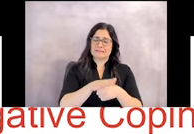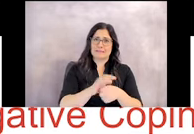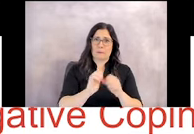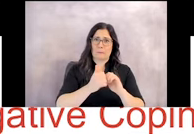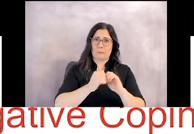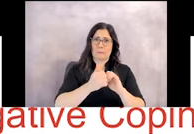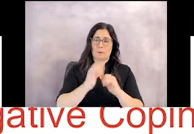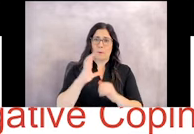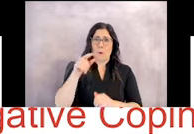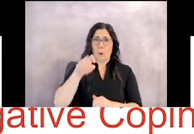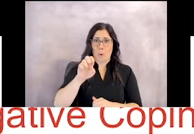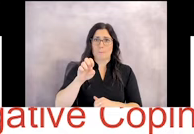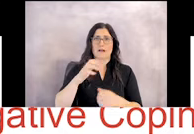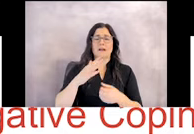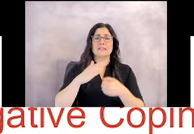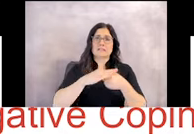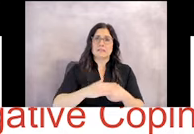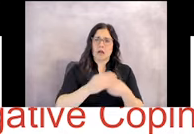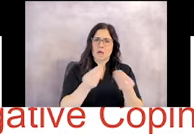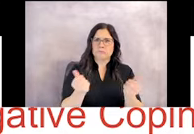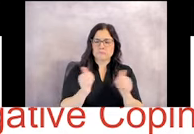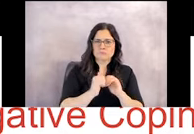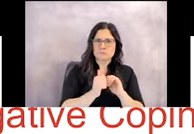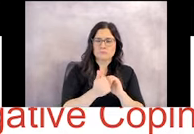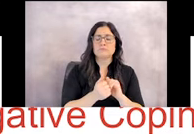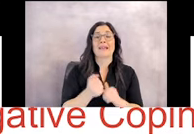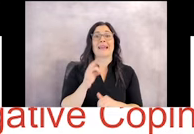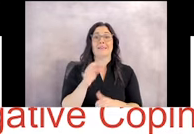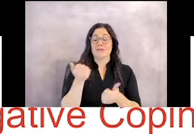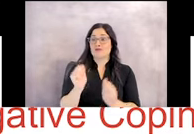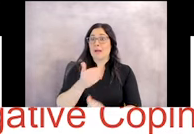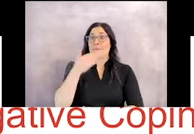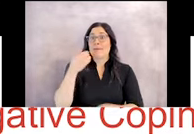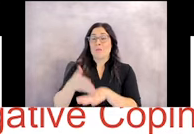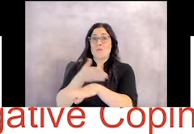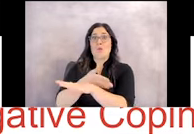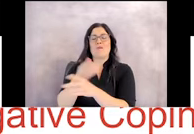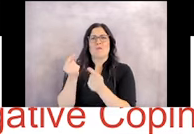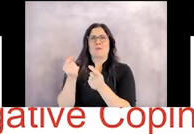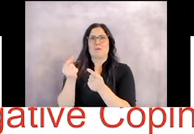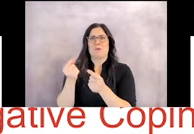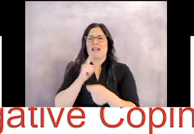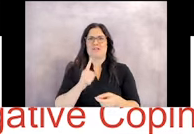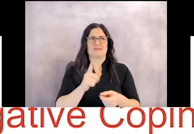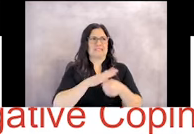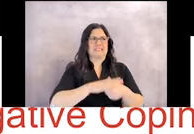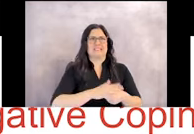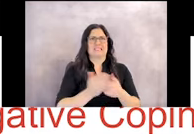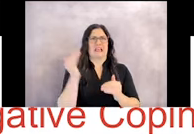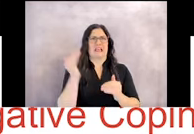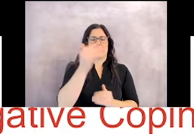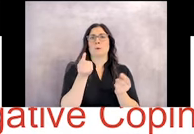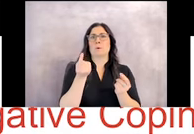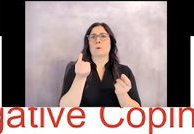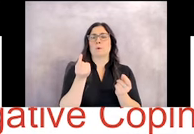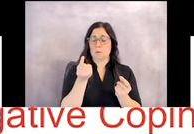And if they are counterproductive, they're negative, what can we do instead? Right. So